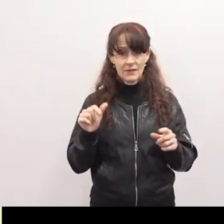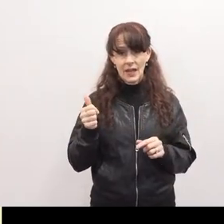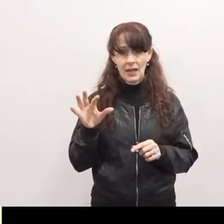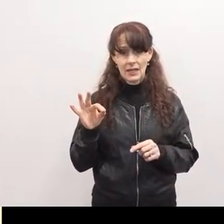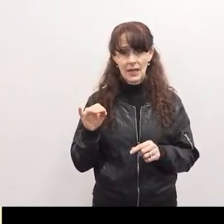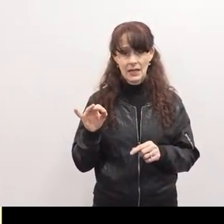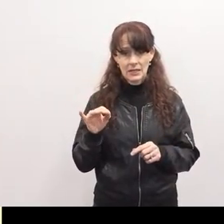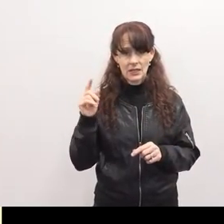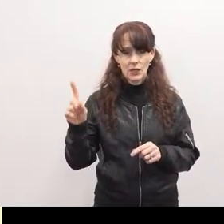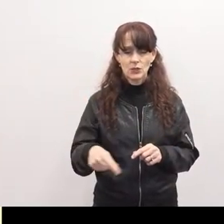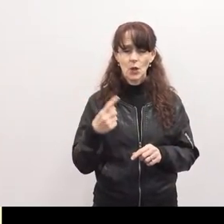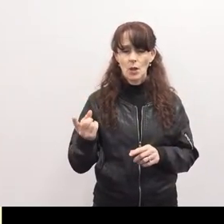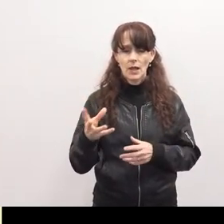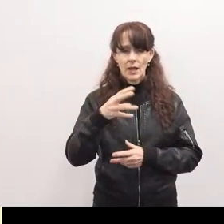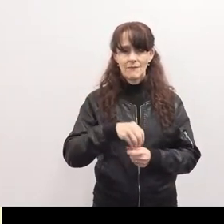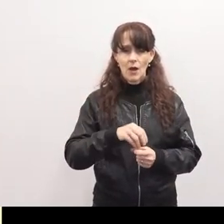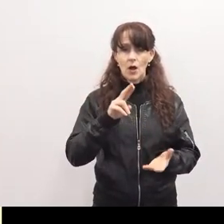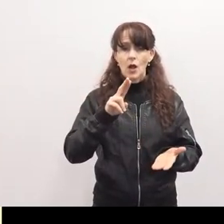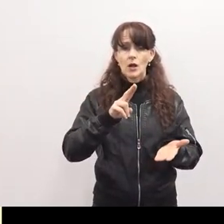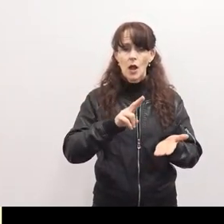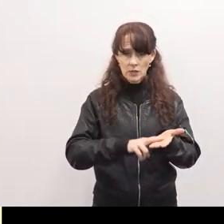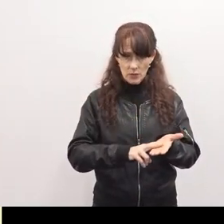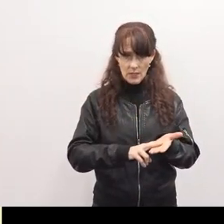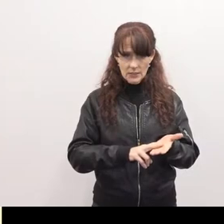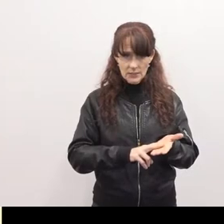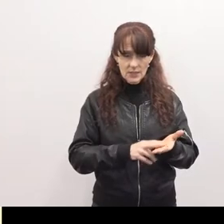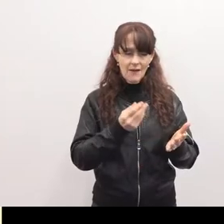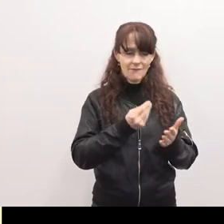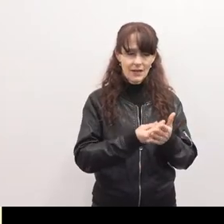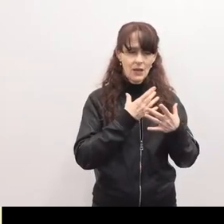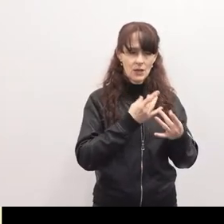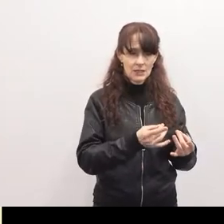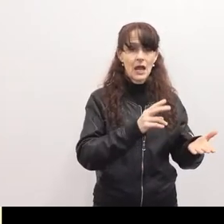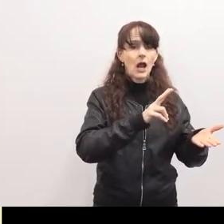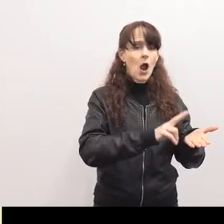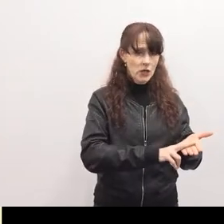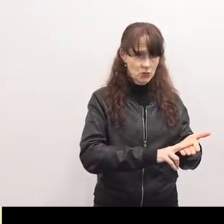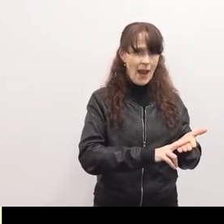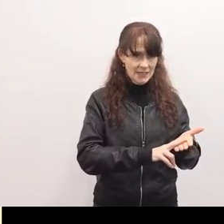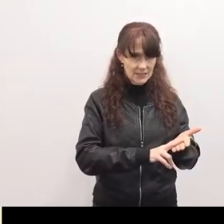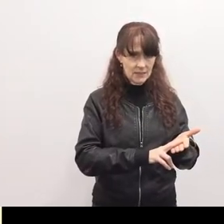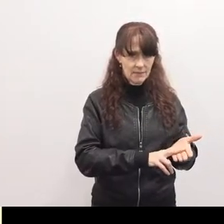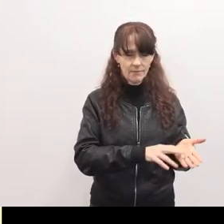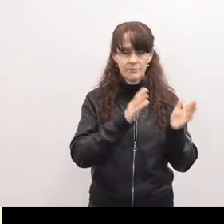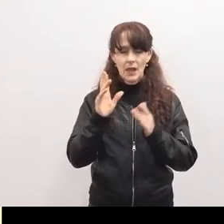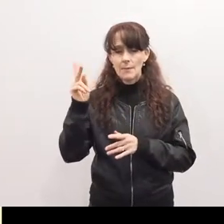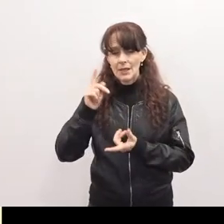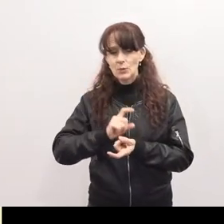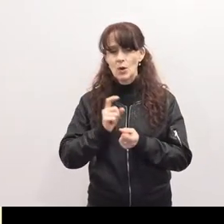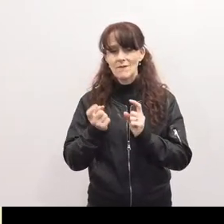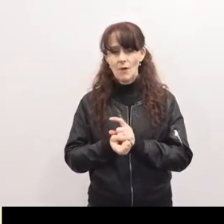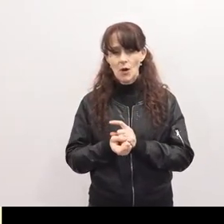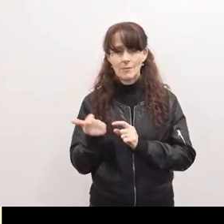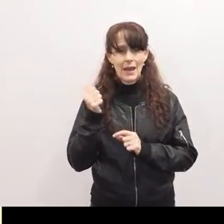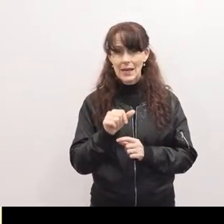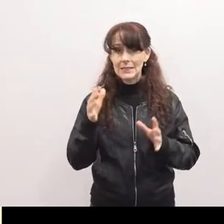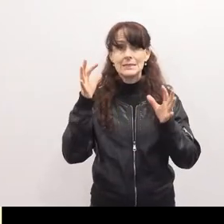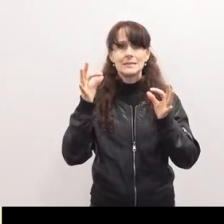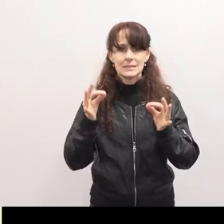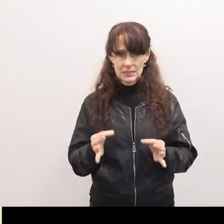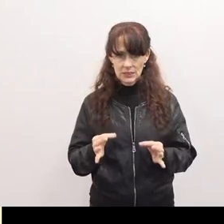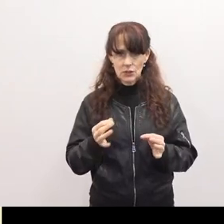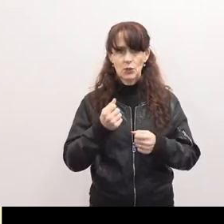it is only involves contracts if you have a financial interest in a contract. The Political Reform Act is any decision that